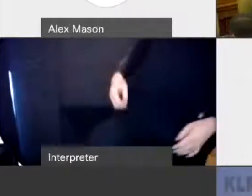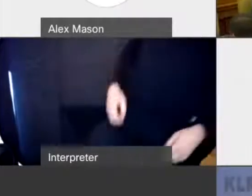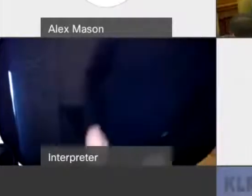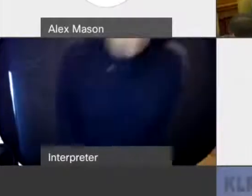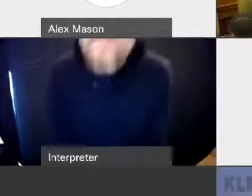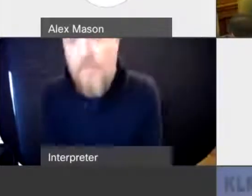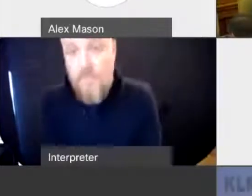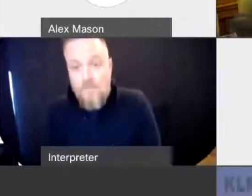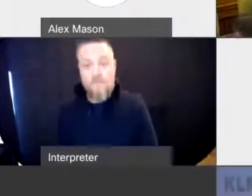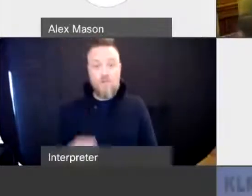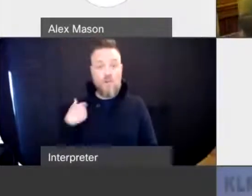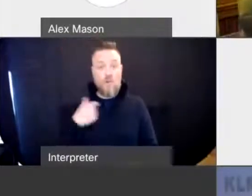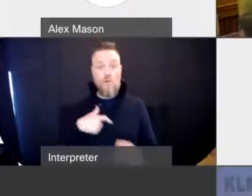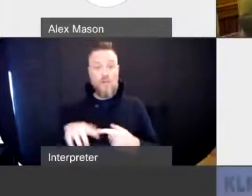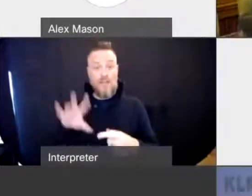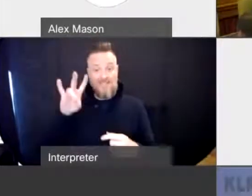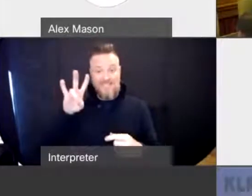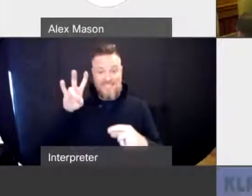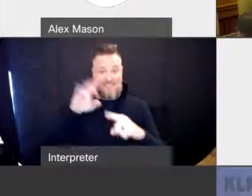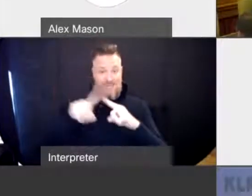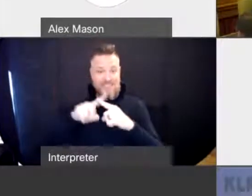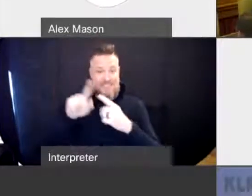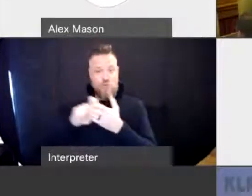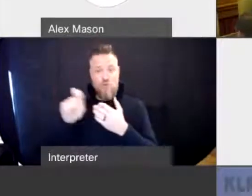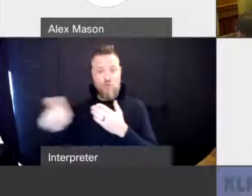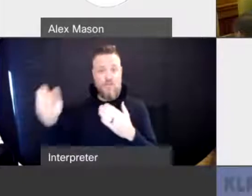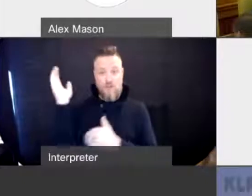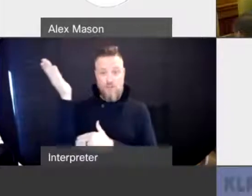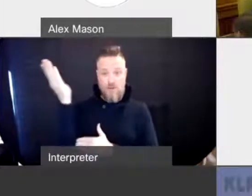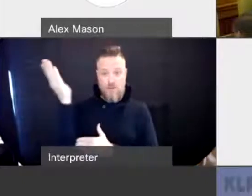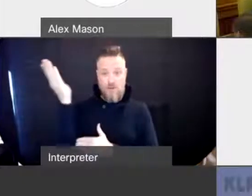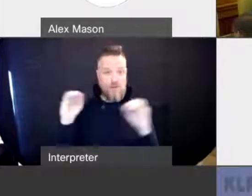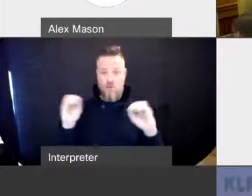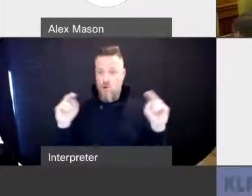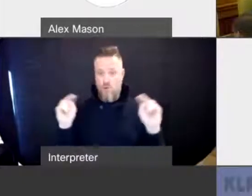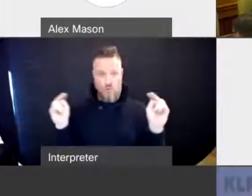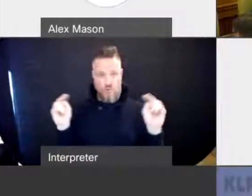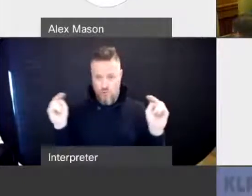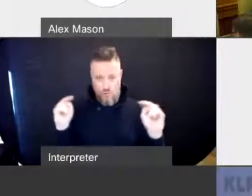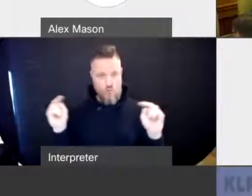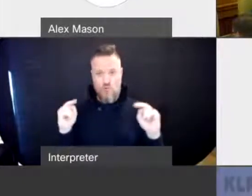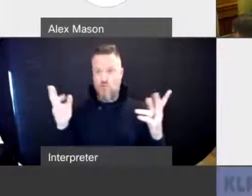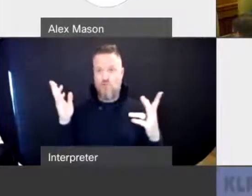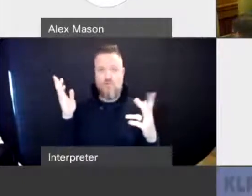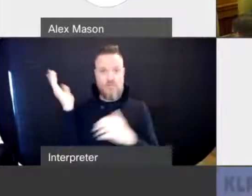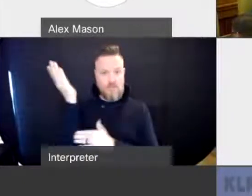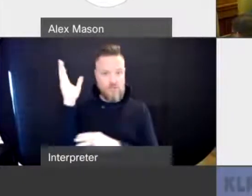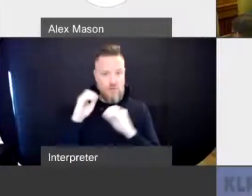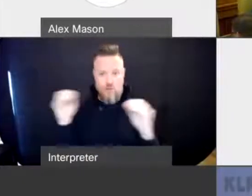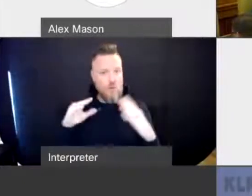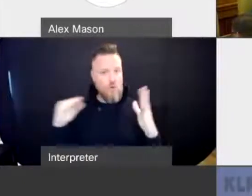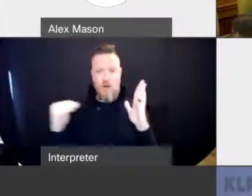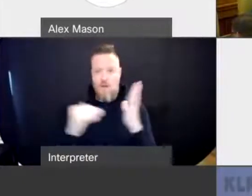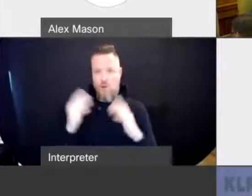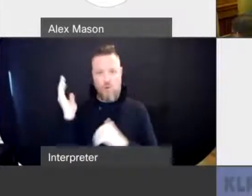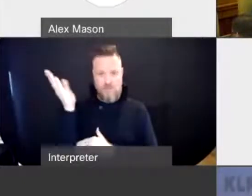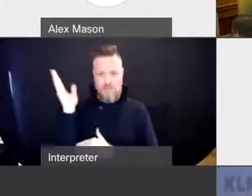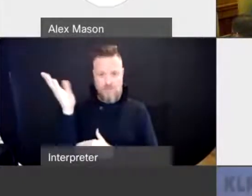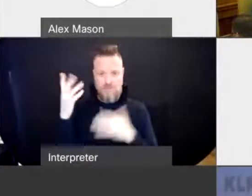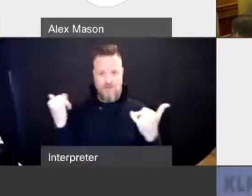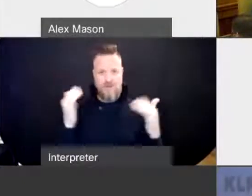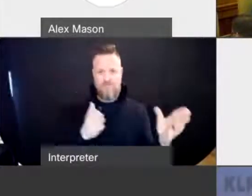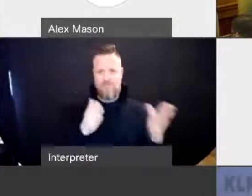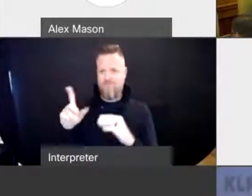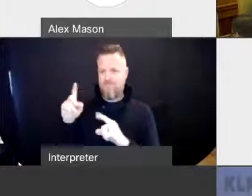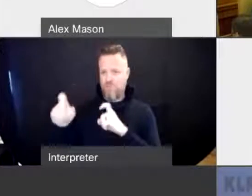written proponent testimony. We have no neutral testimony, and we have opponent testimony. So now we'll get to questions